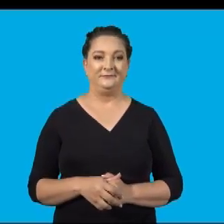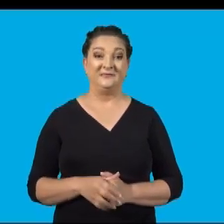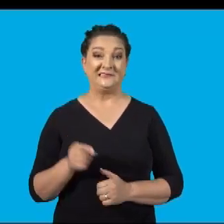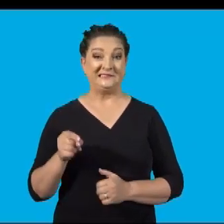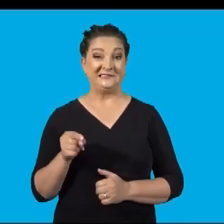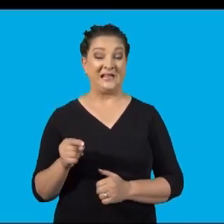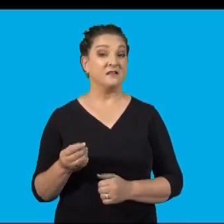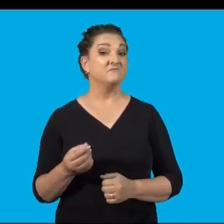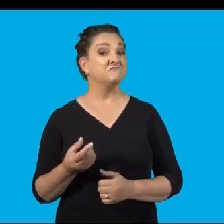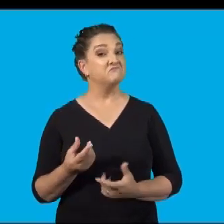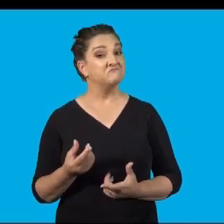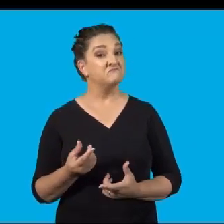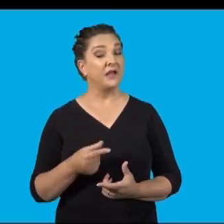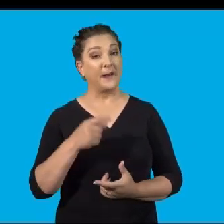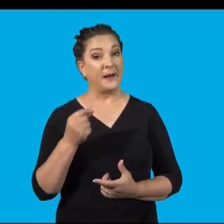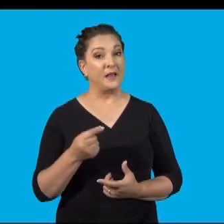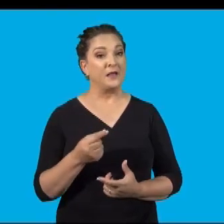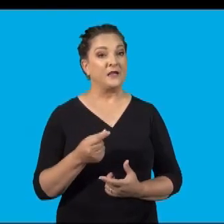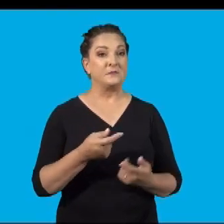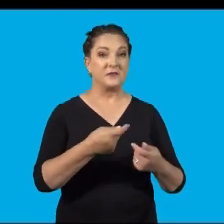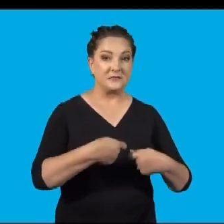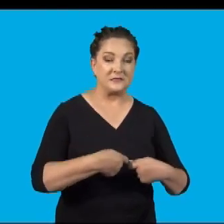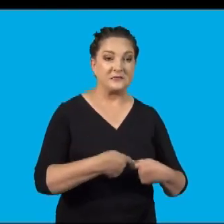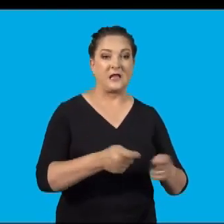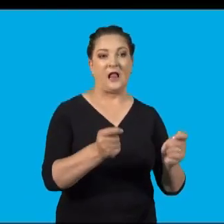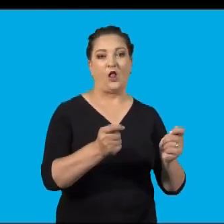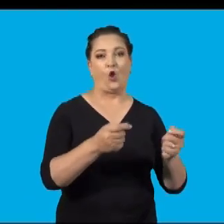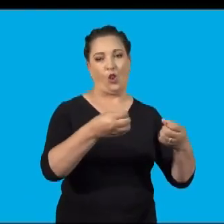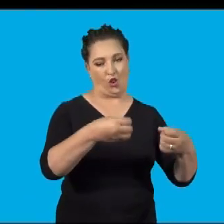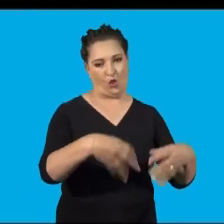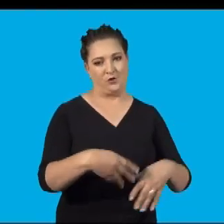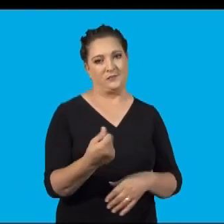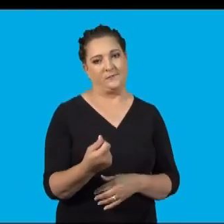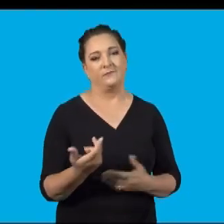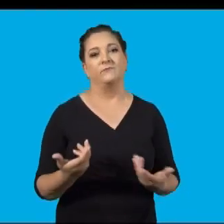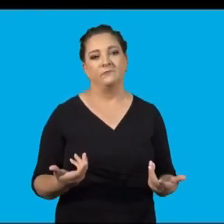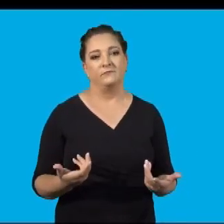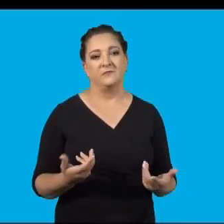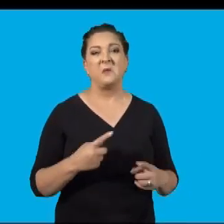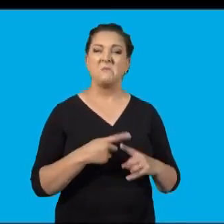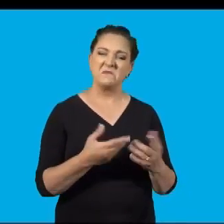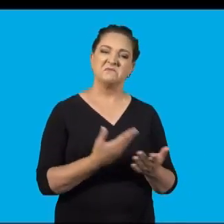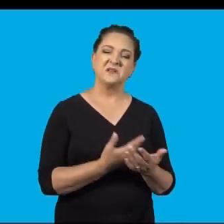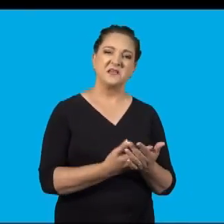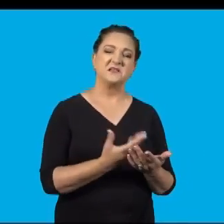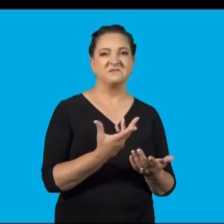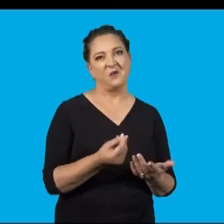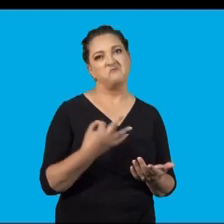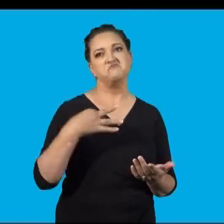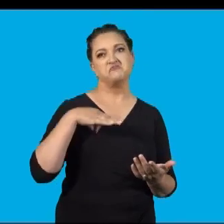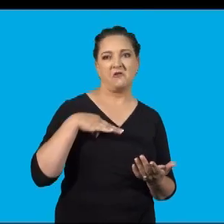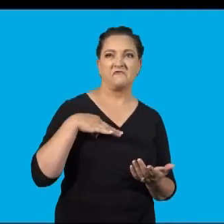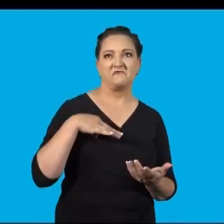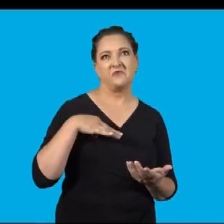85,600. Then I call that loss on sale. Okay, I could have said profit